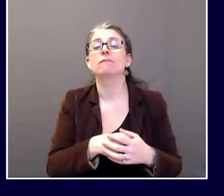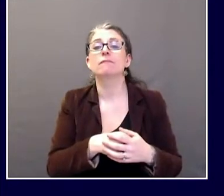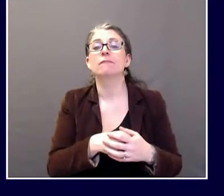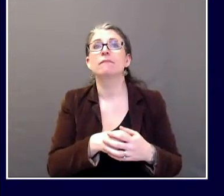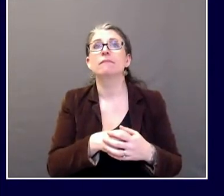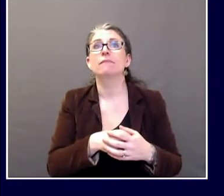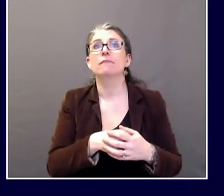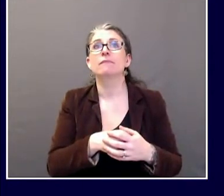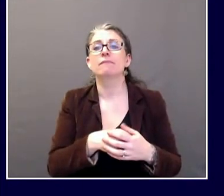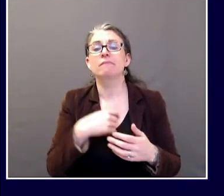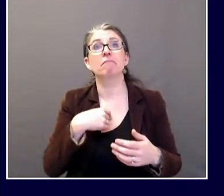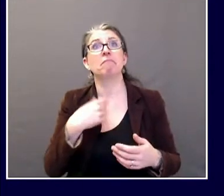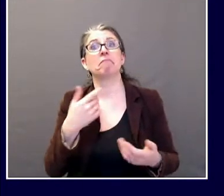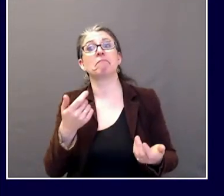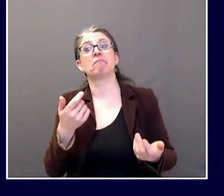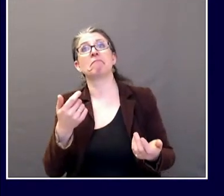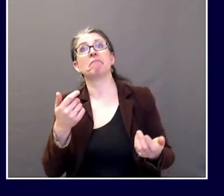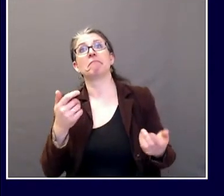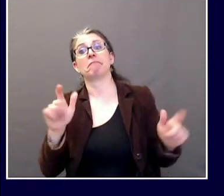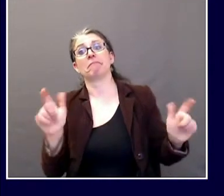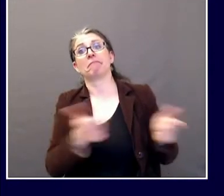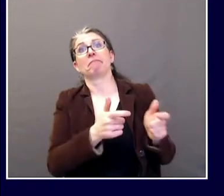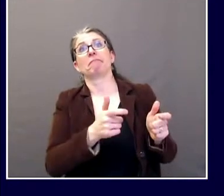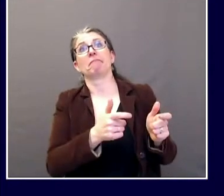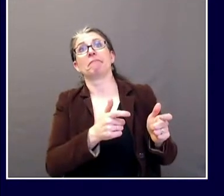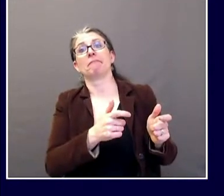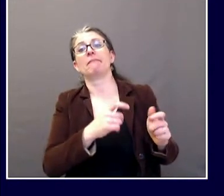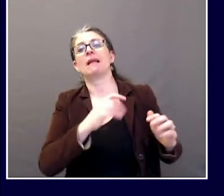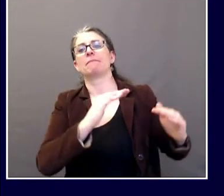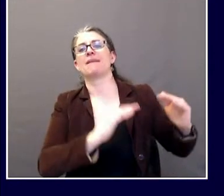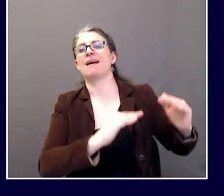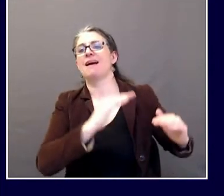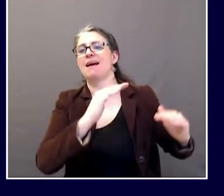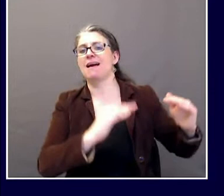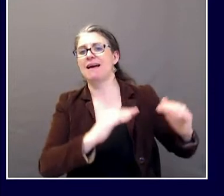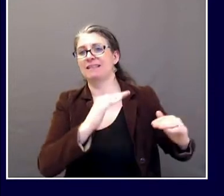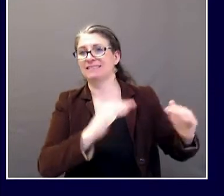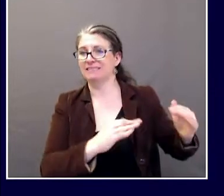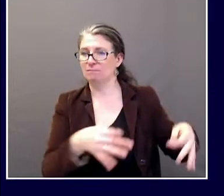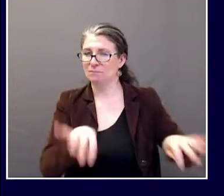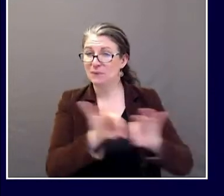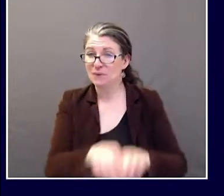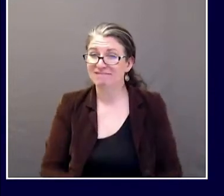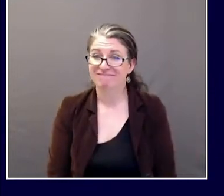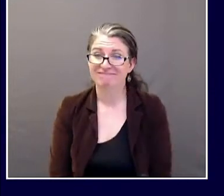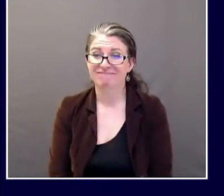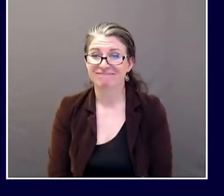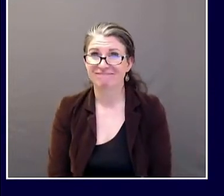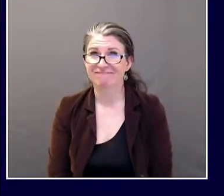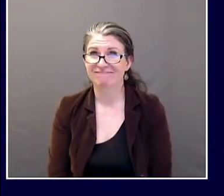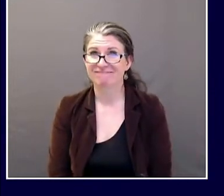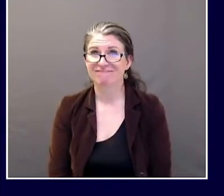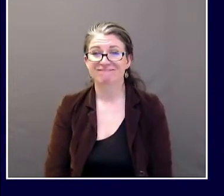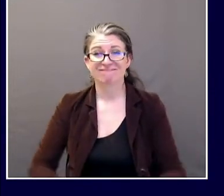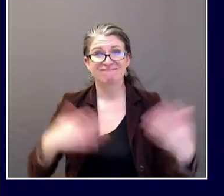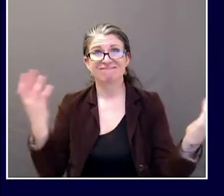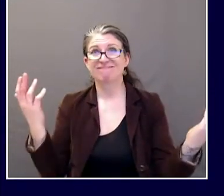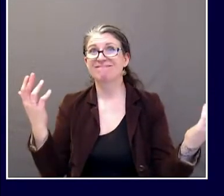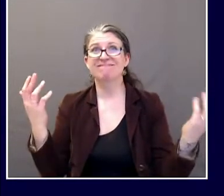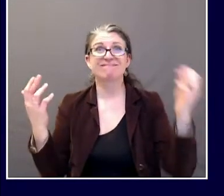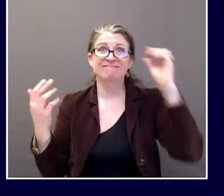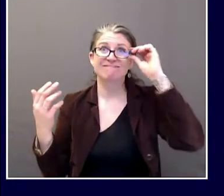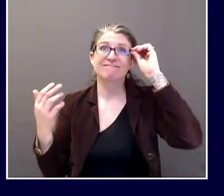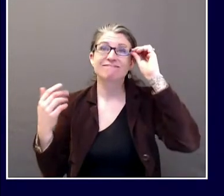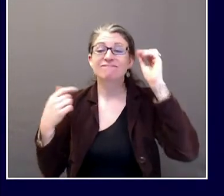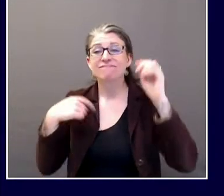summarize everything that we've done as a state throughout COVID, all of us, it's been balancing. We've all had to balance